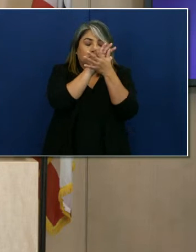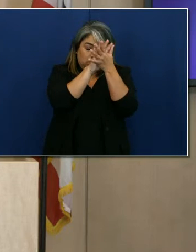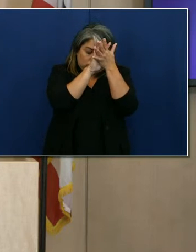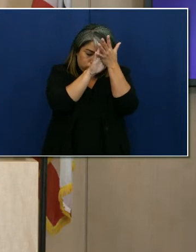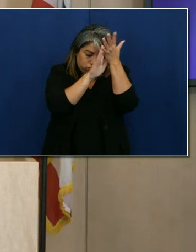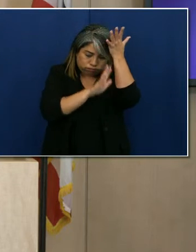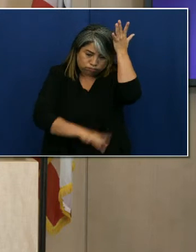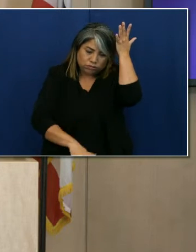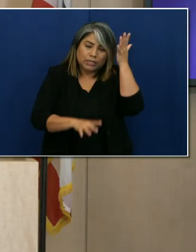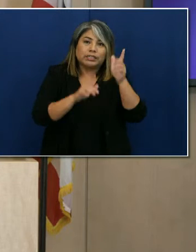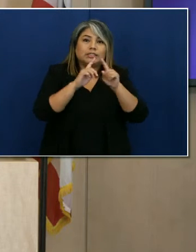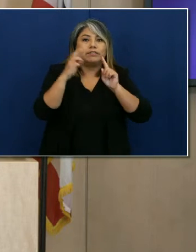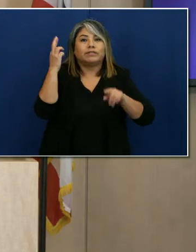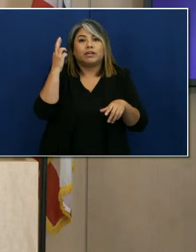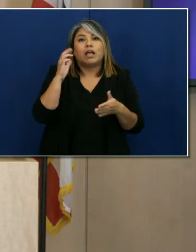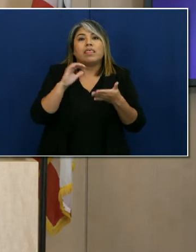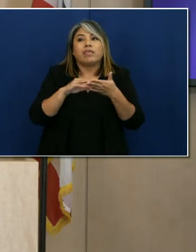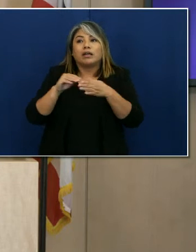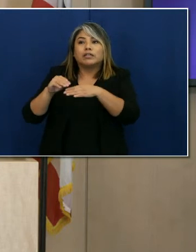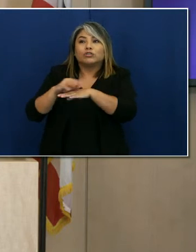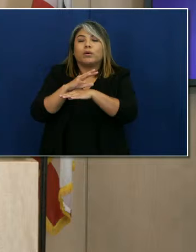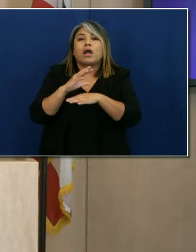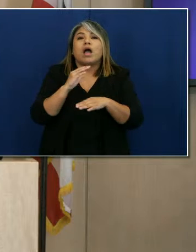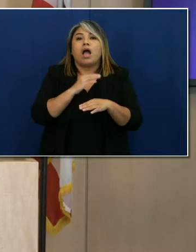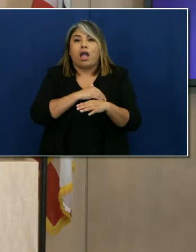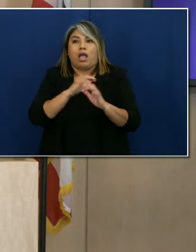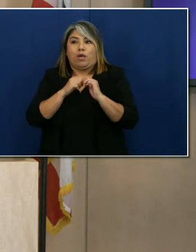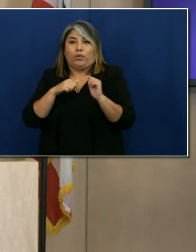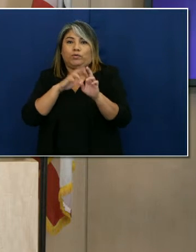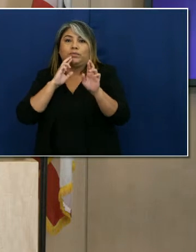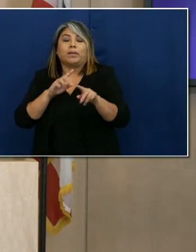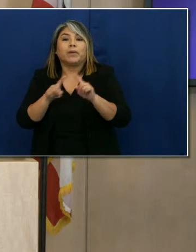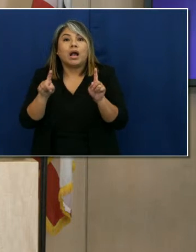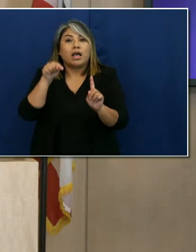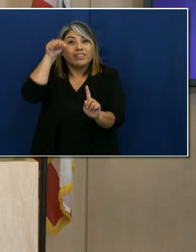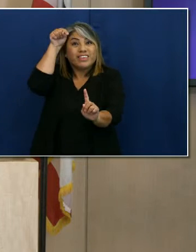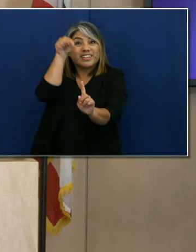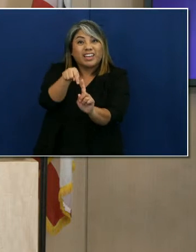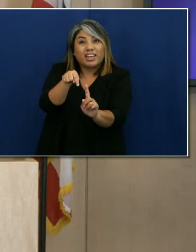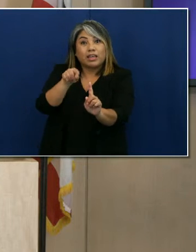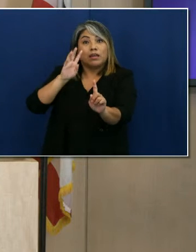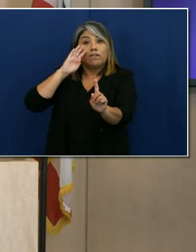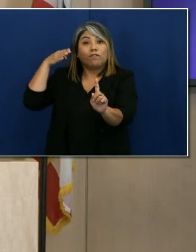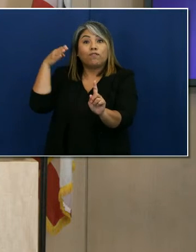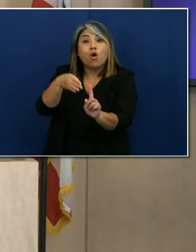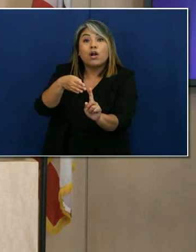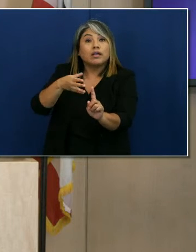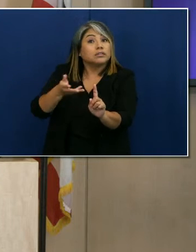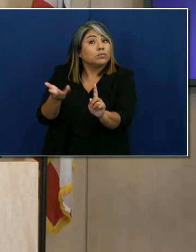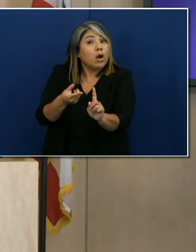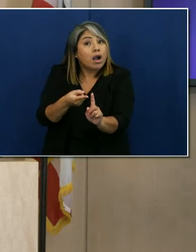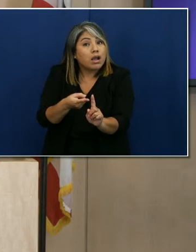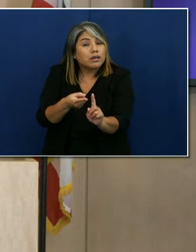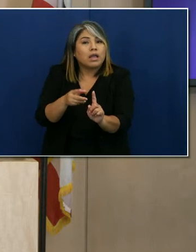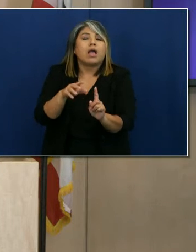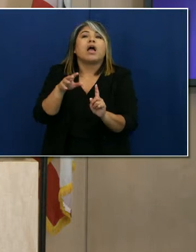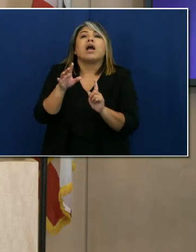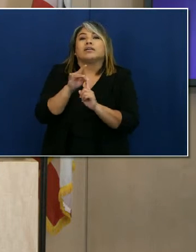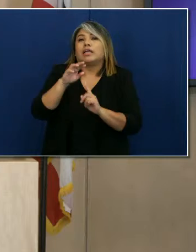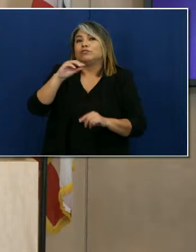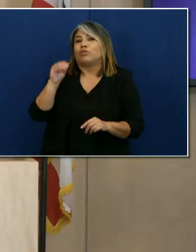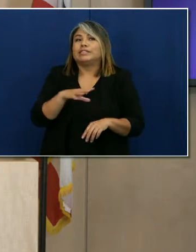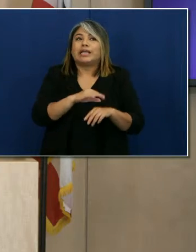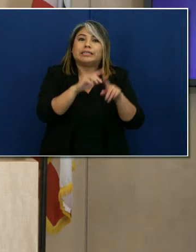of different factors that contribute to our response. But the key focus is on case rates